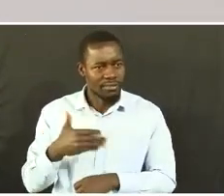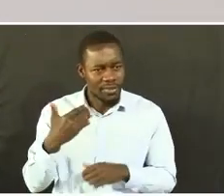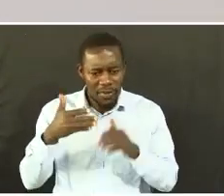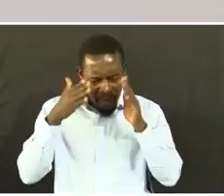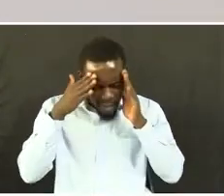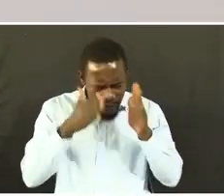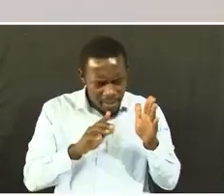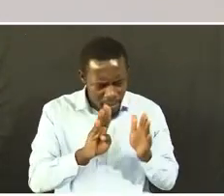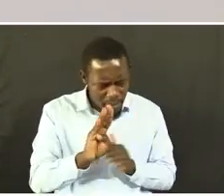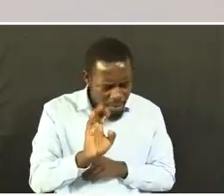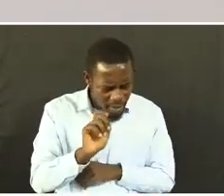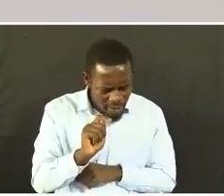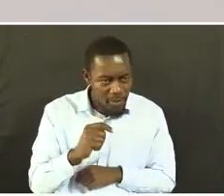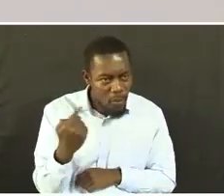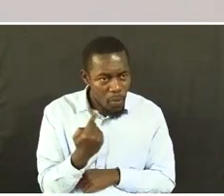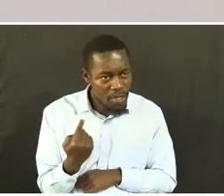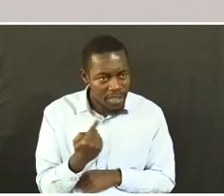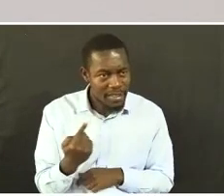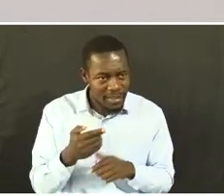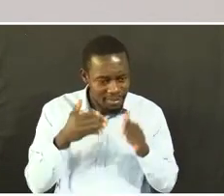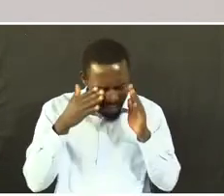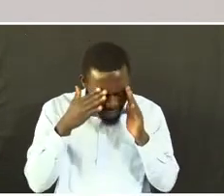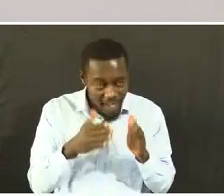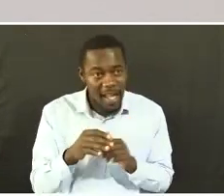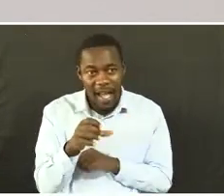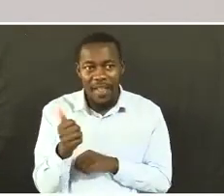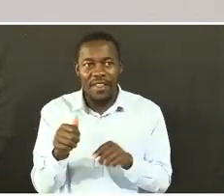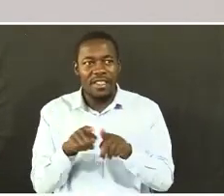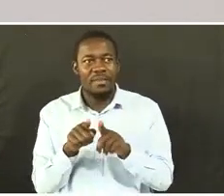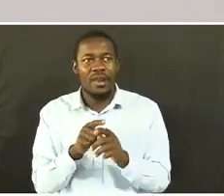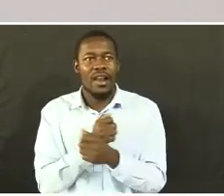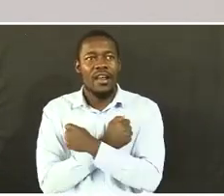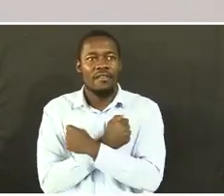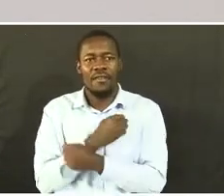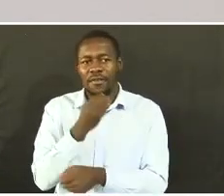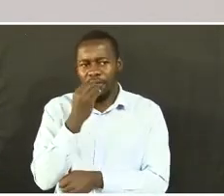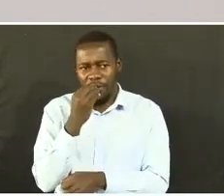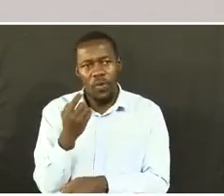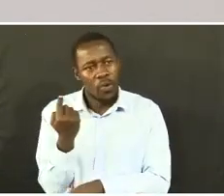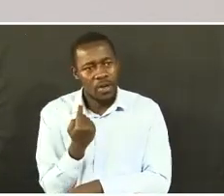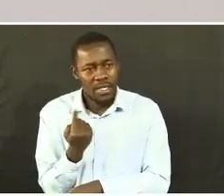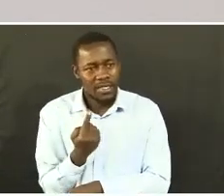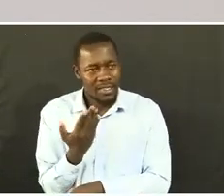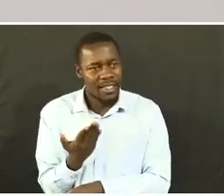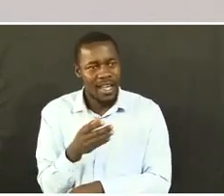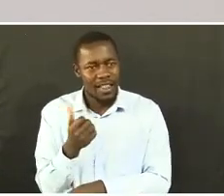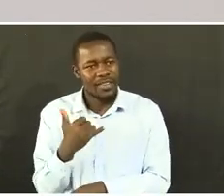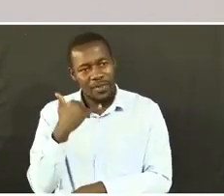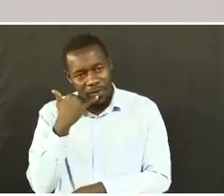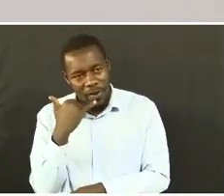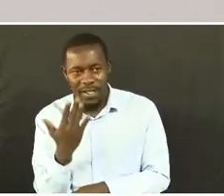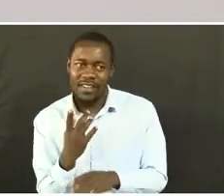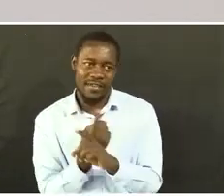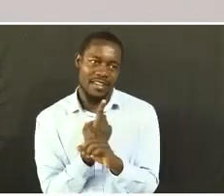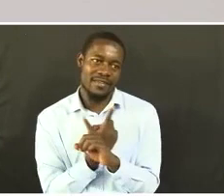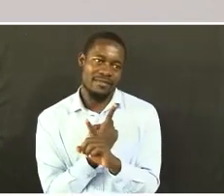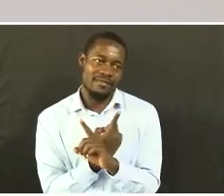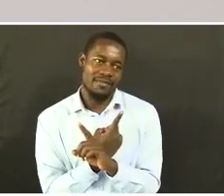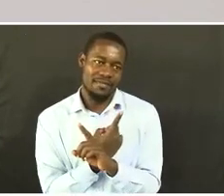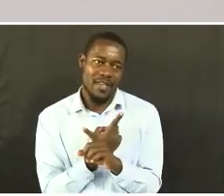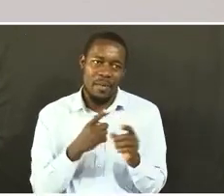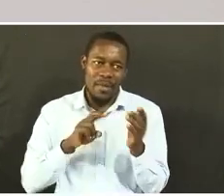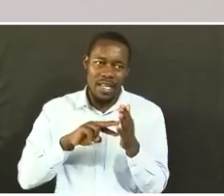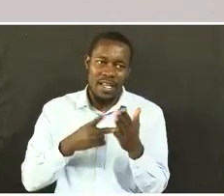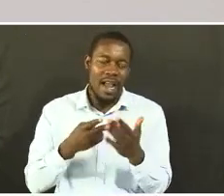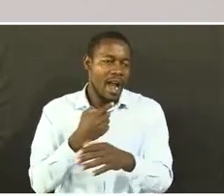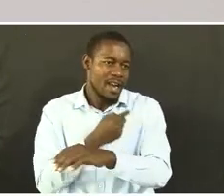their own. Others are addicted to food, to addiction, to their cell phones and the like. So the important thing to note is that addictions